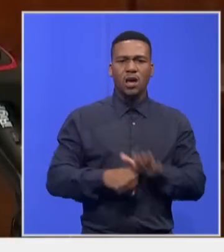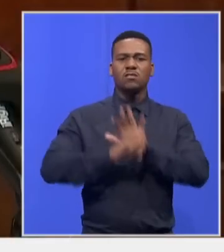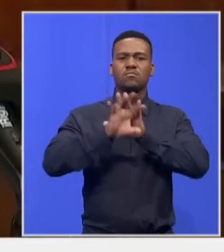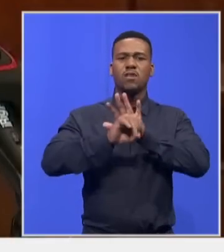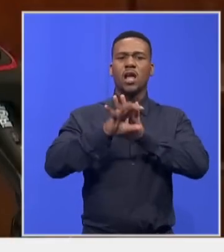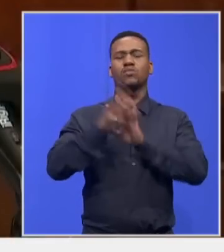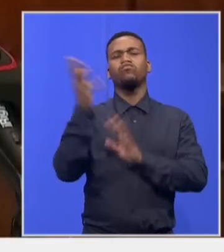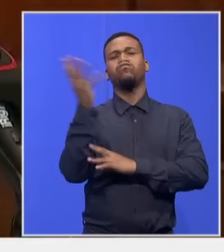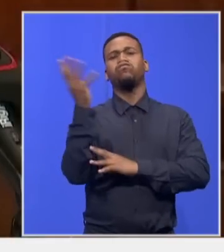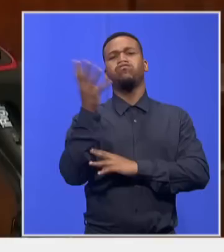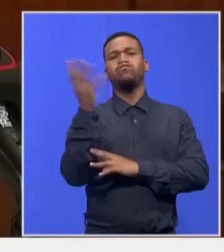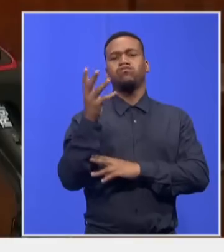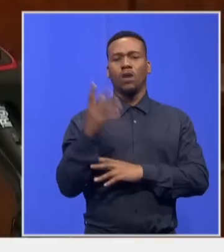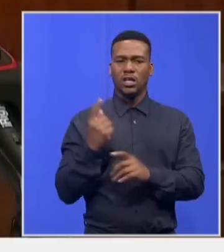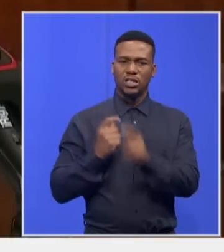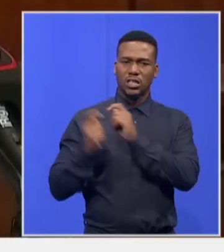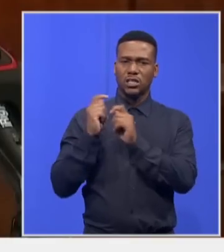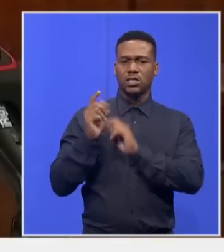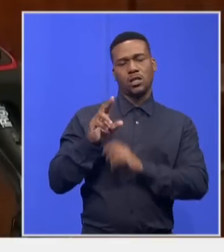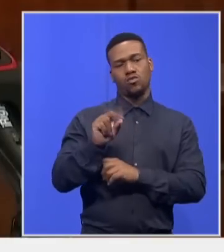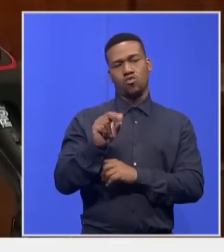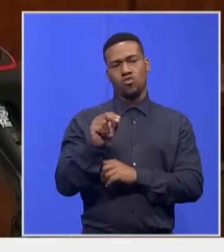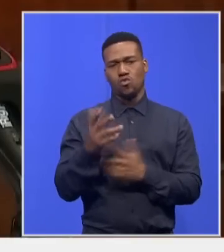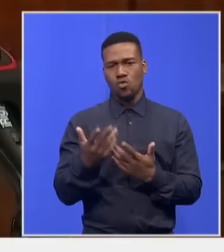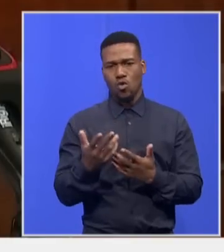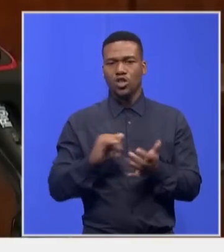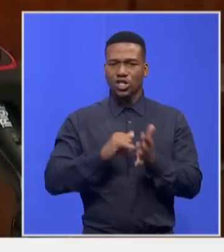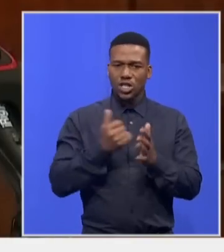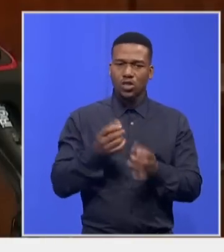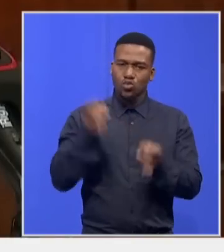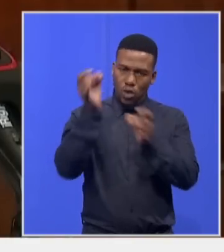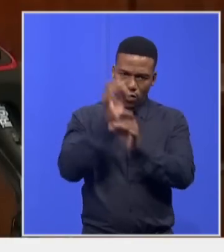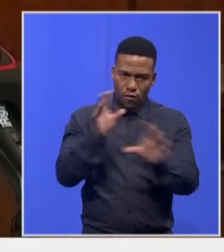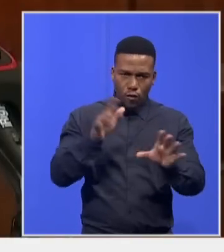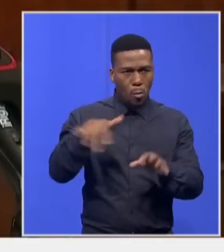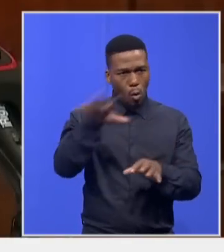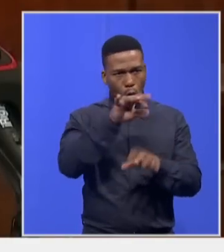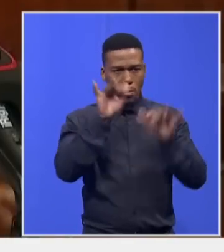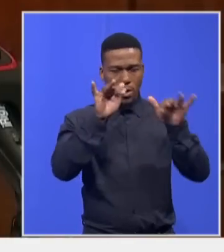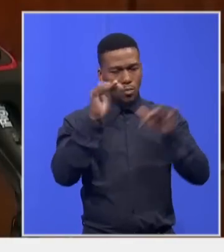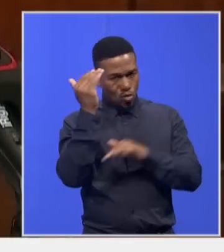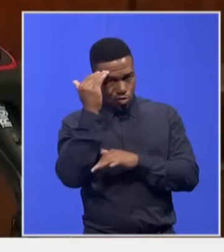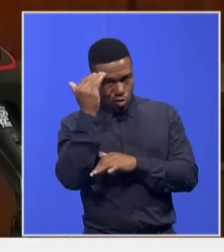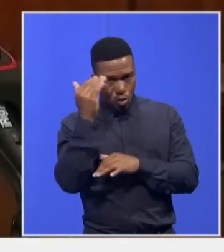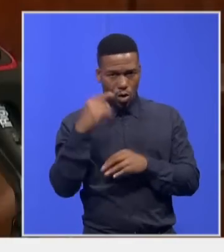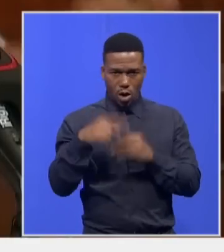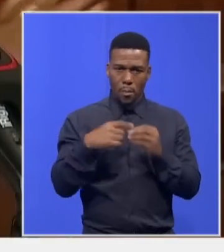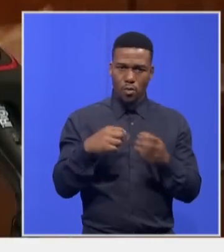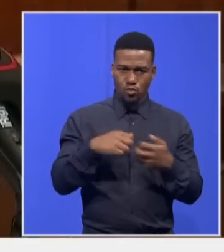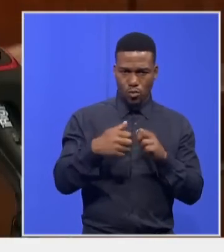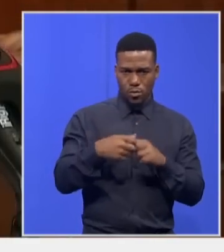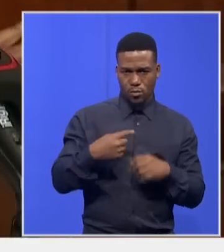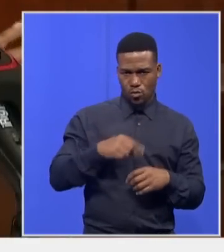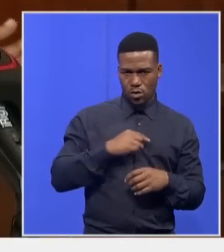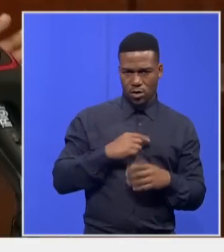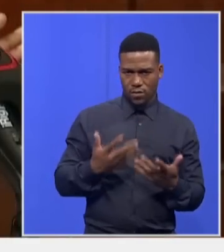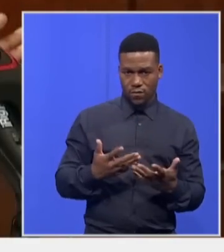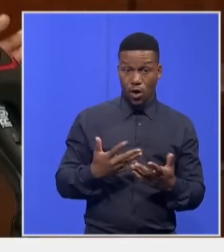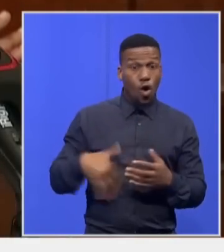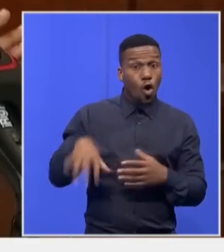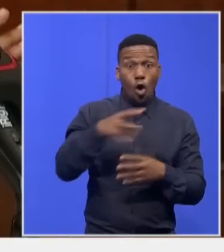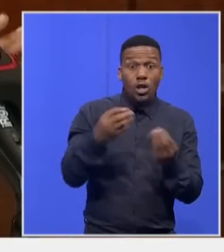everyone through on what these issues are, so that there's a common appreciation of what this means. And you have seen in everything that I've shared with